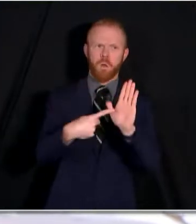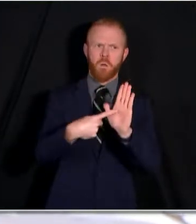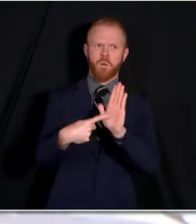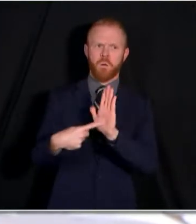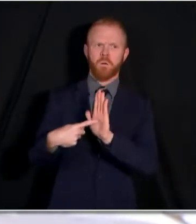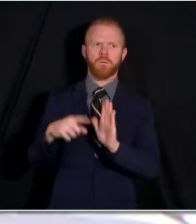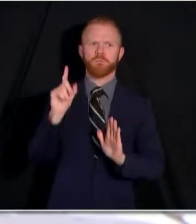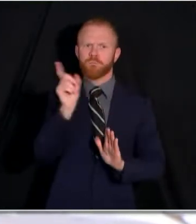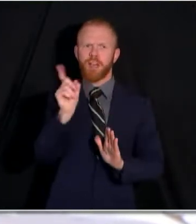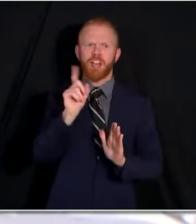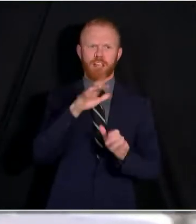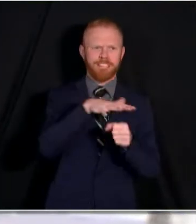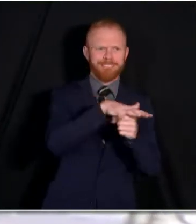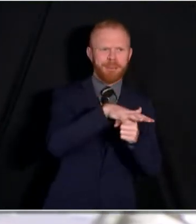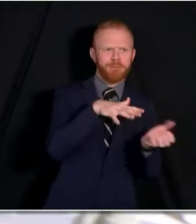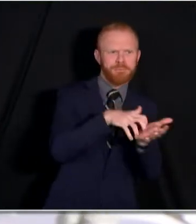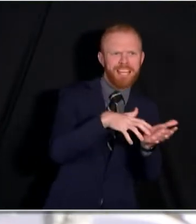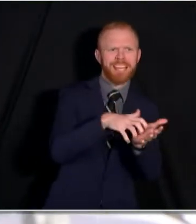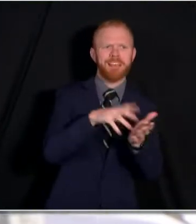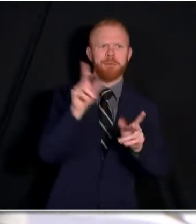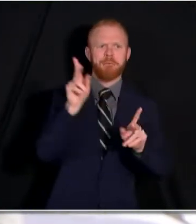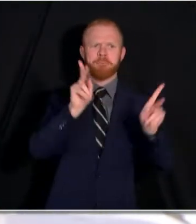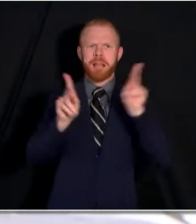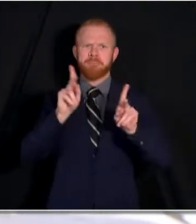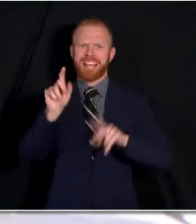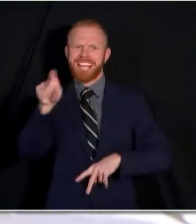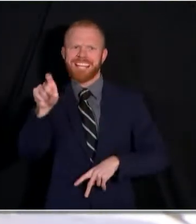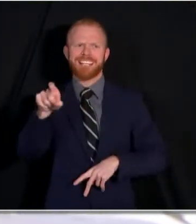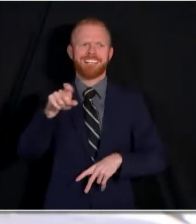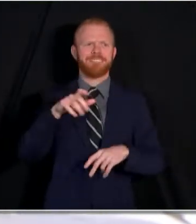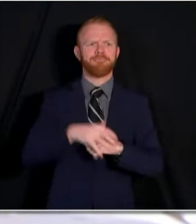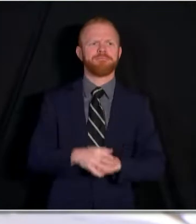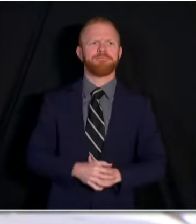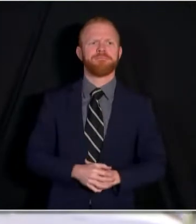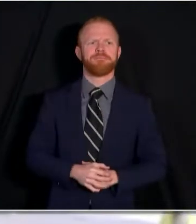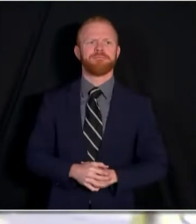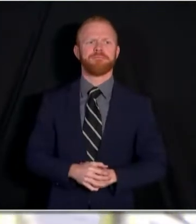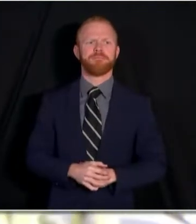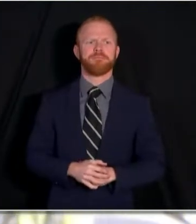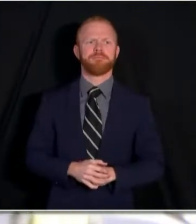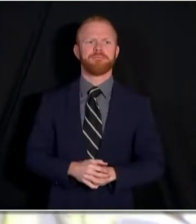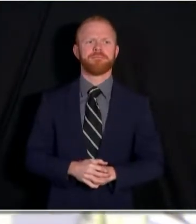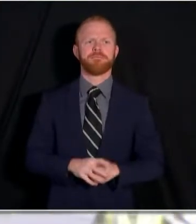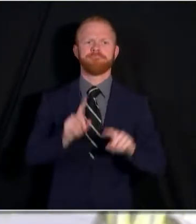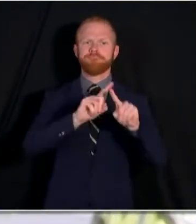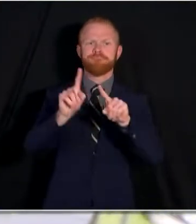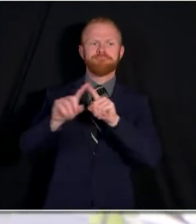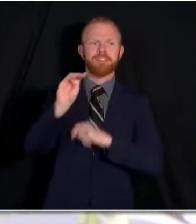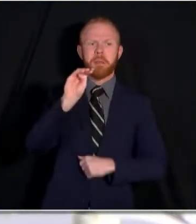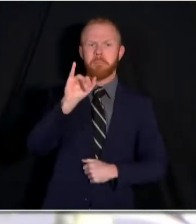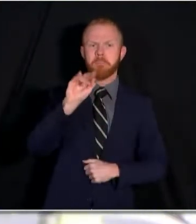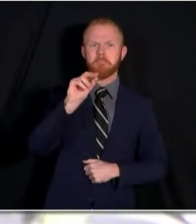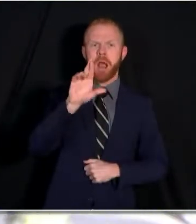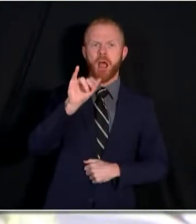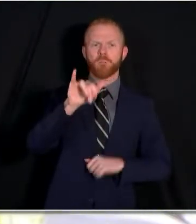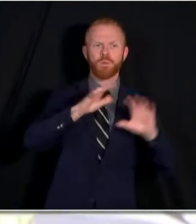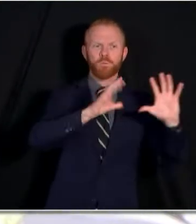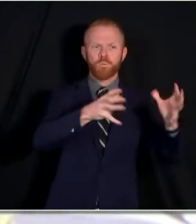Index, focusing on areas where minorities make up over 40% of the population, looking at other factors such as